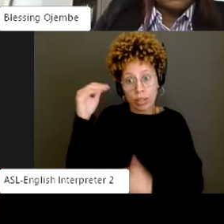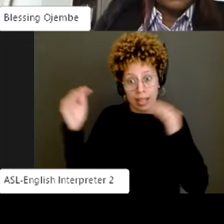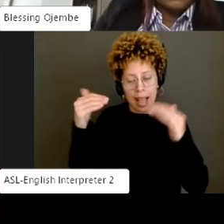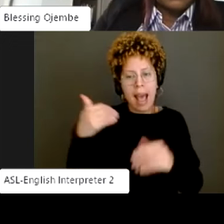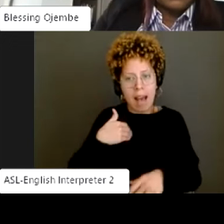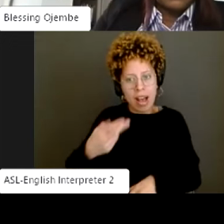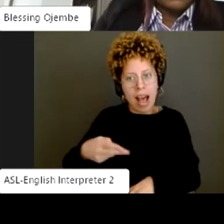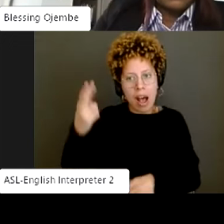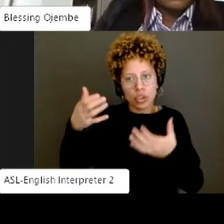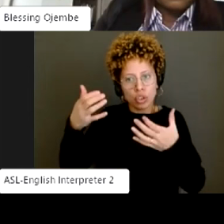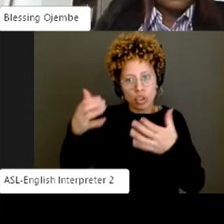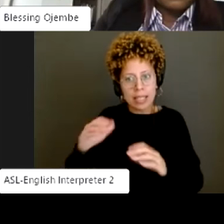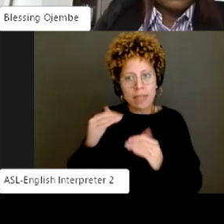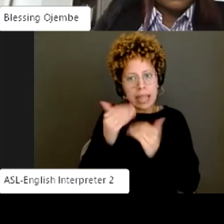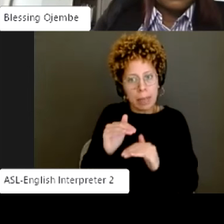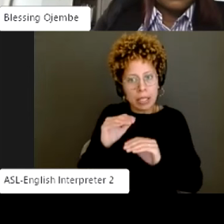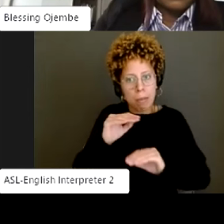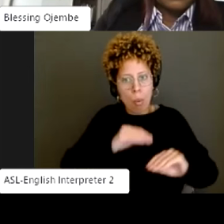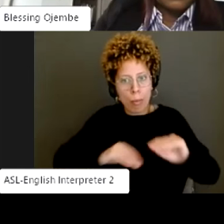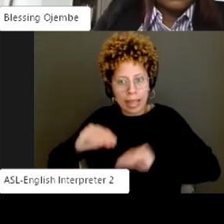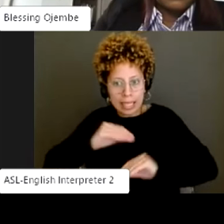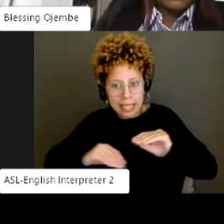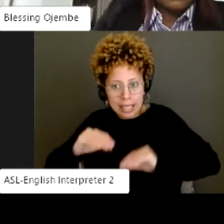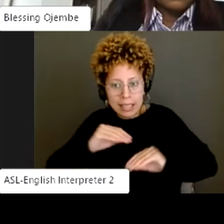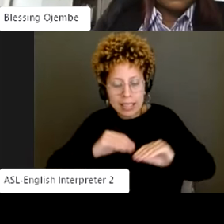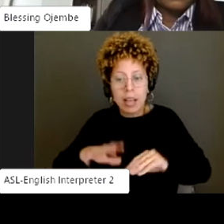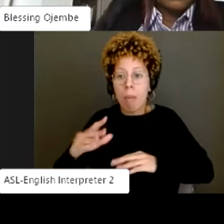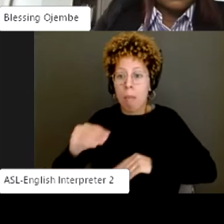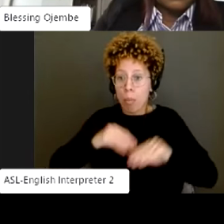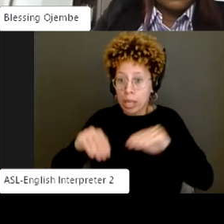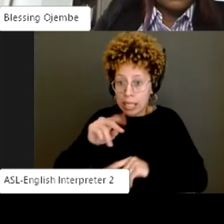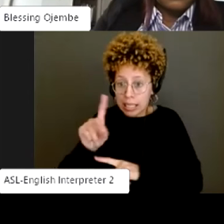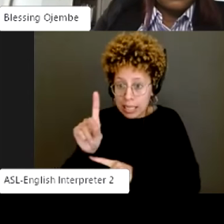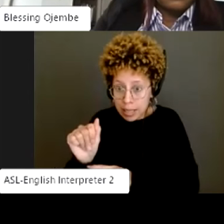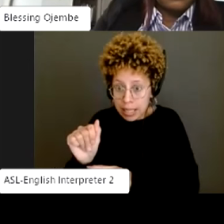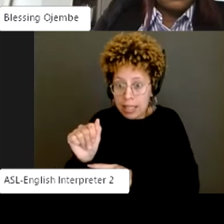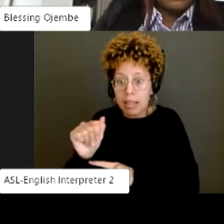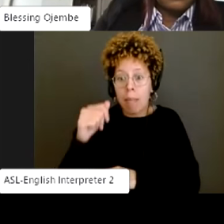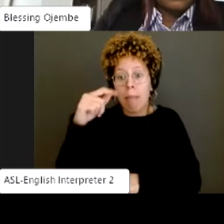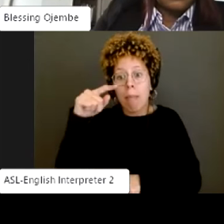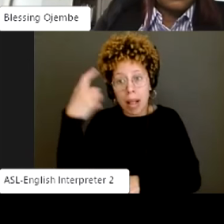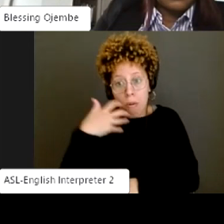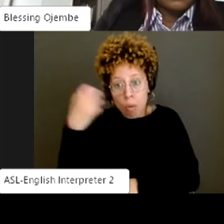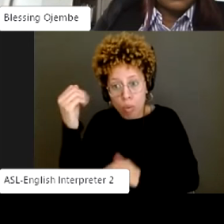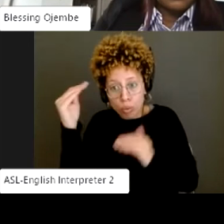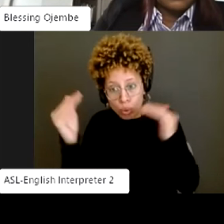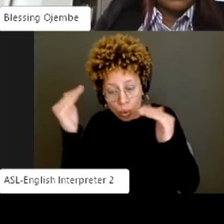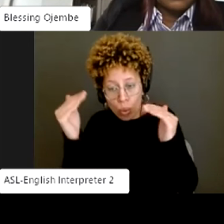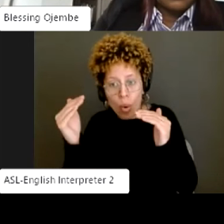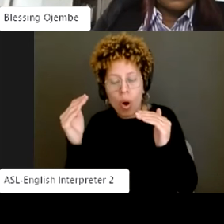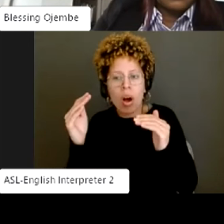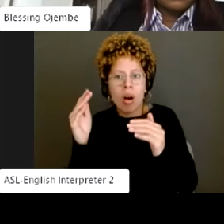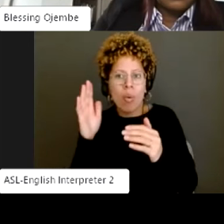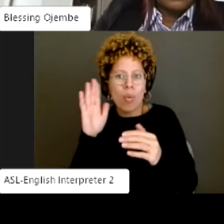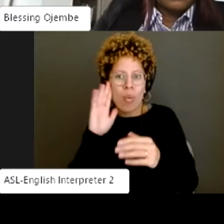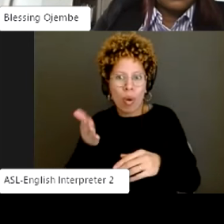mobility. And also in mobility disability, Black older adults start earlier to have